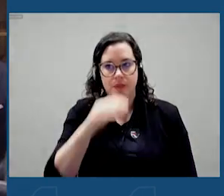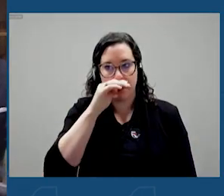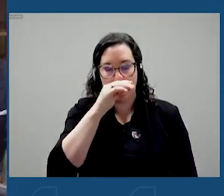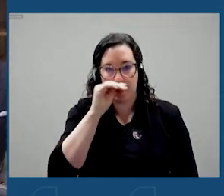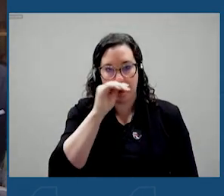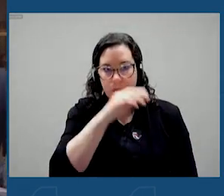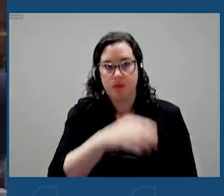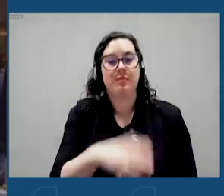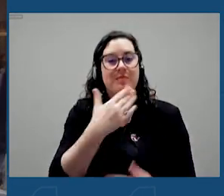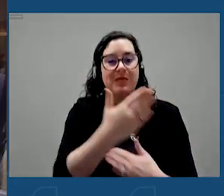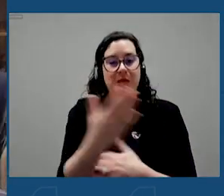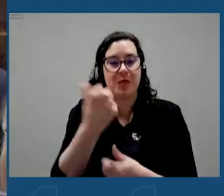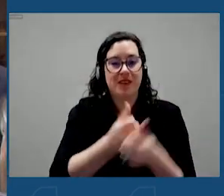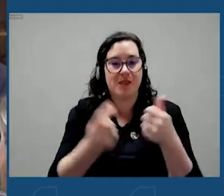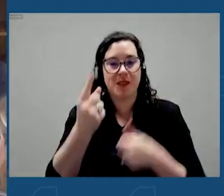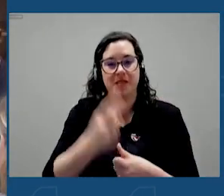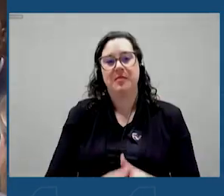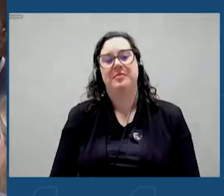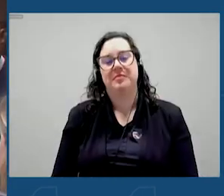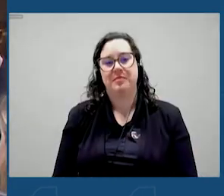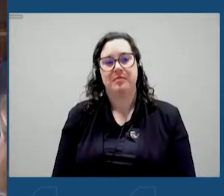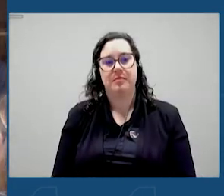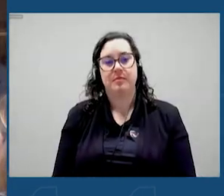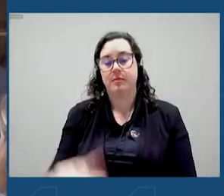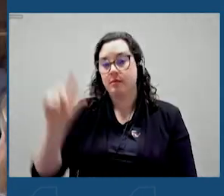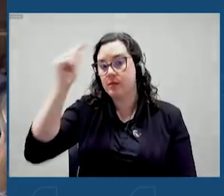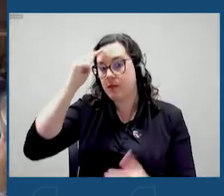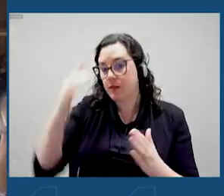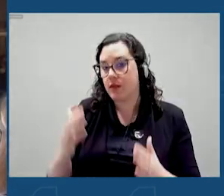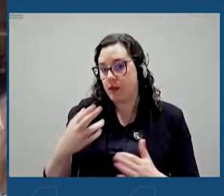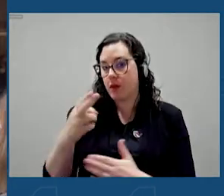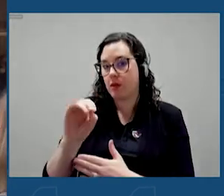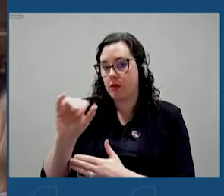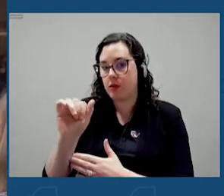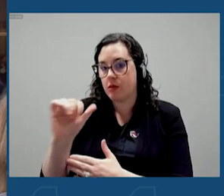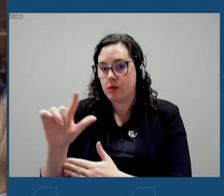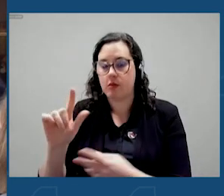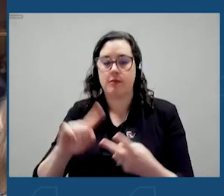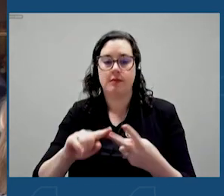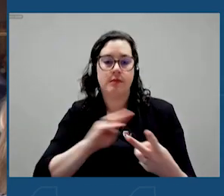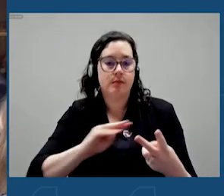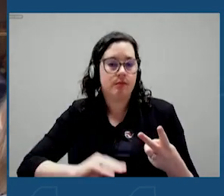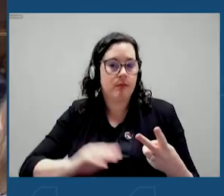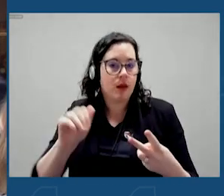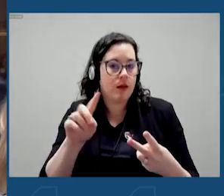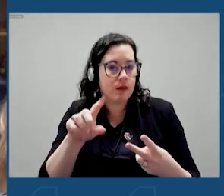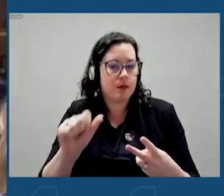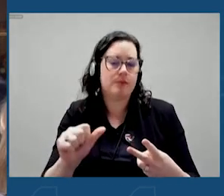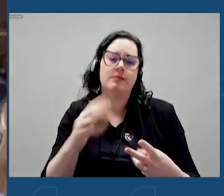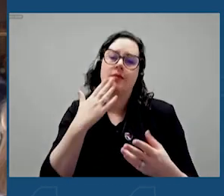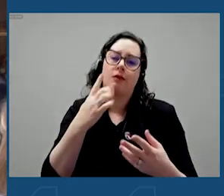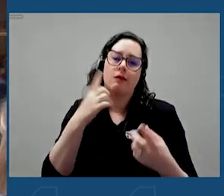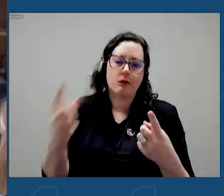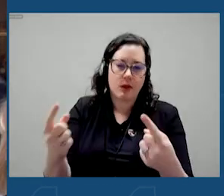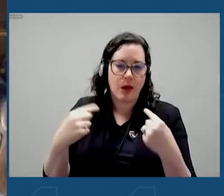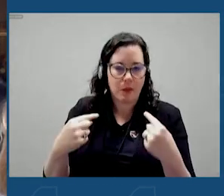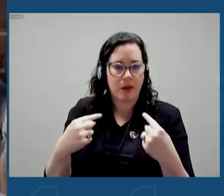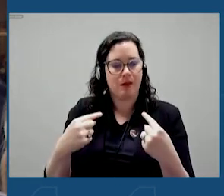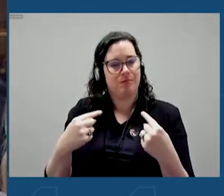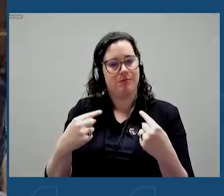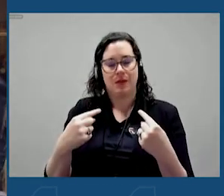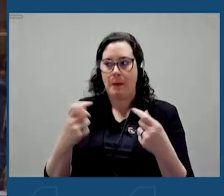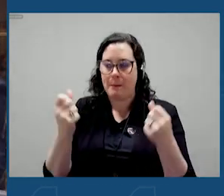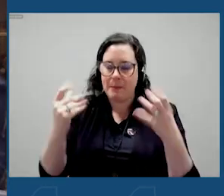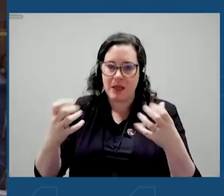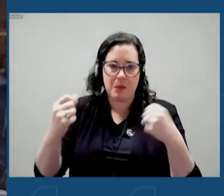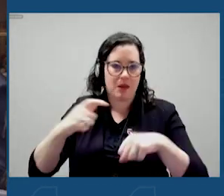Good morning, everybody. Governor Hochul, Mayor Adams, thank you for being here, as you have been so many times in